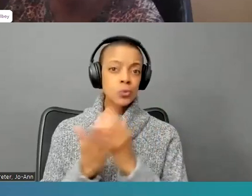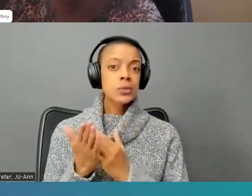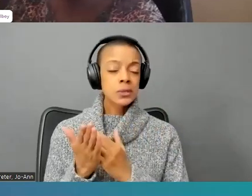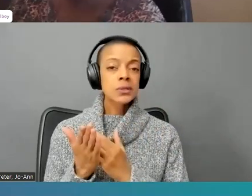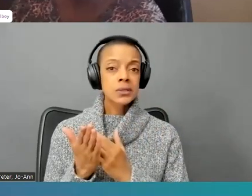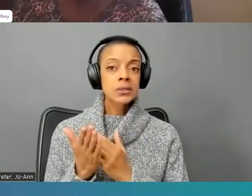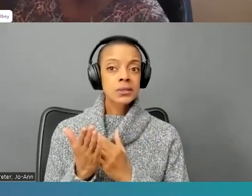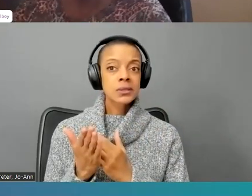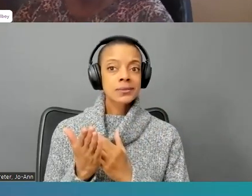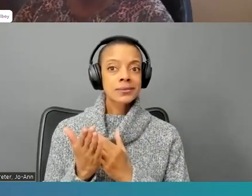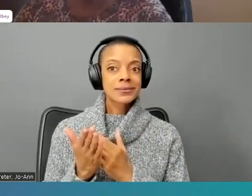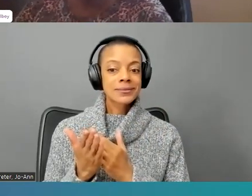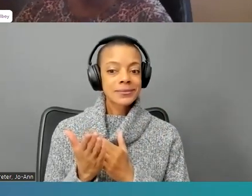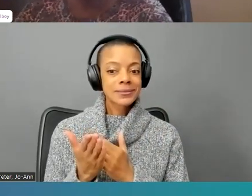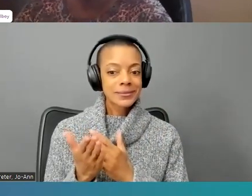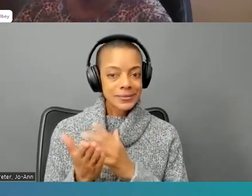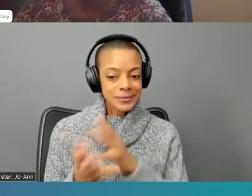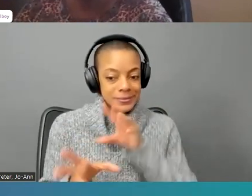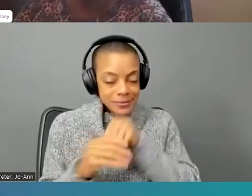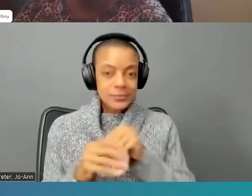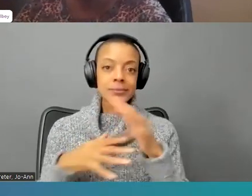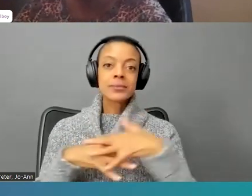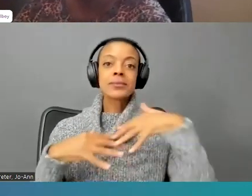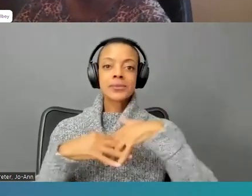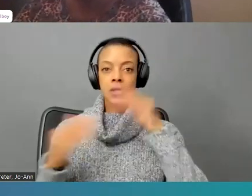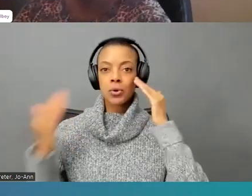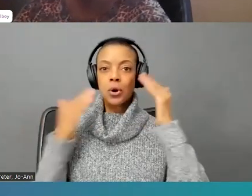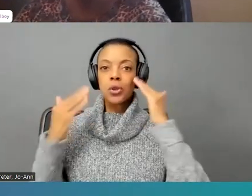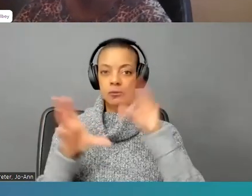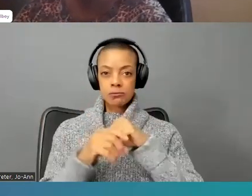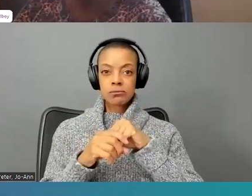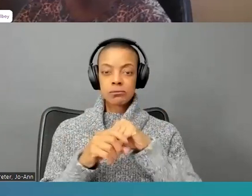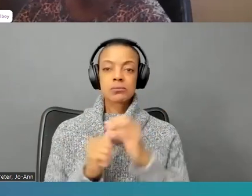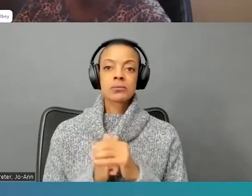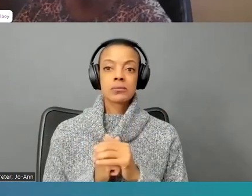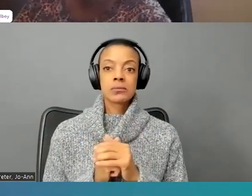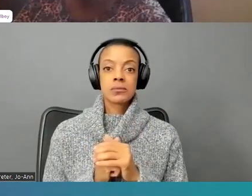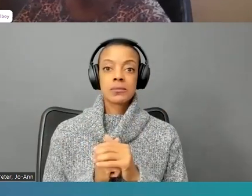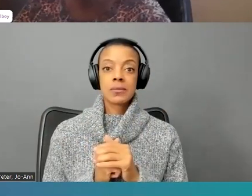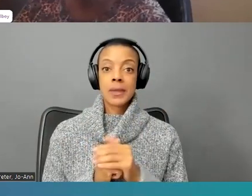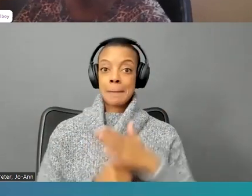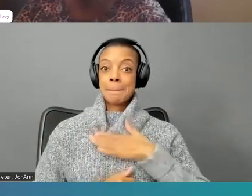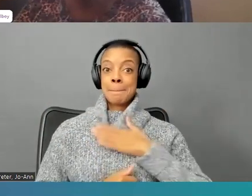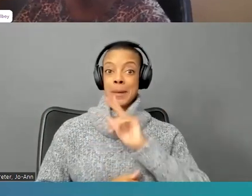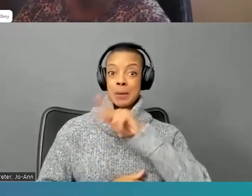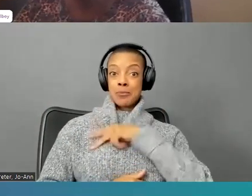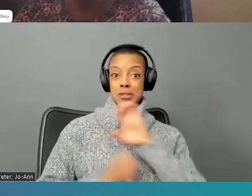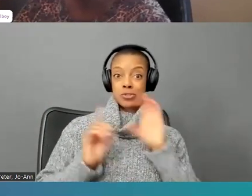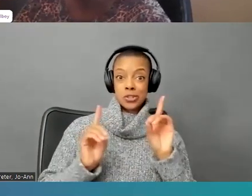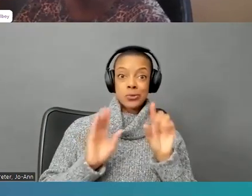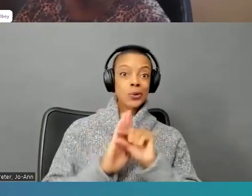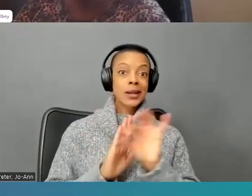with Indigenous knowledge, and you know, I only have a grade 9, and